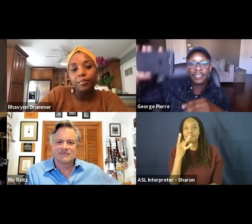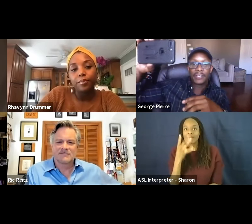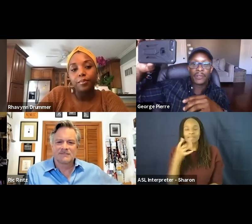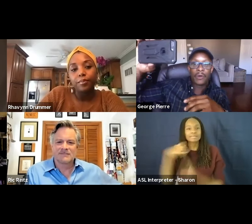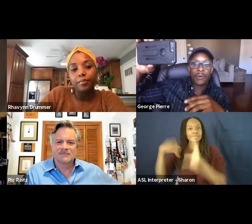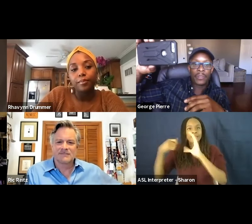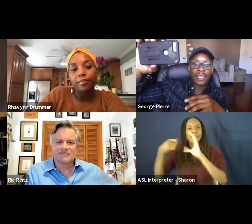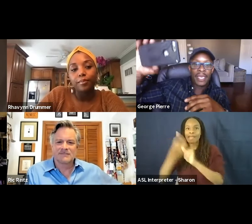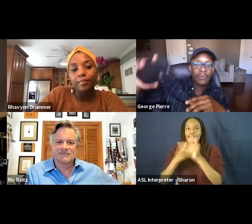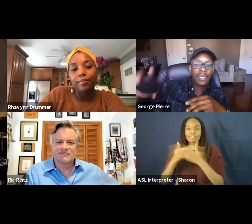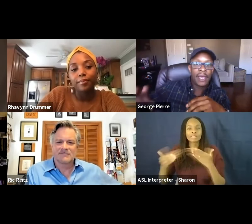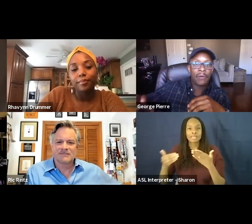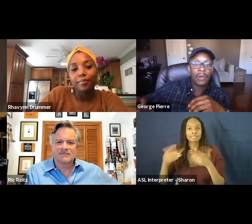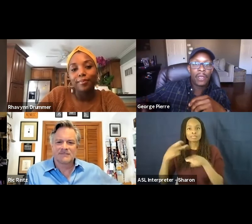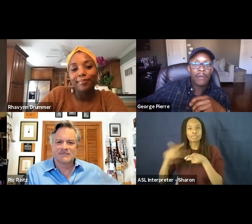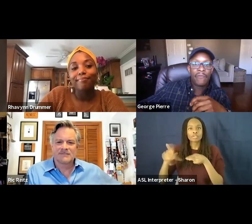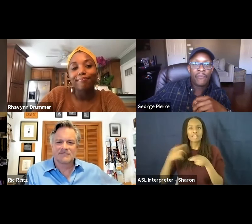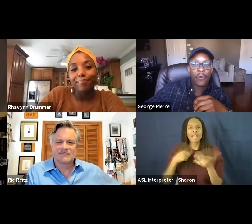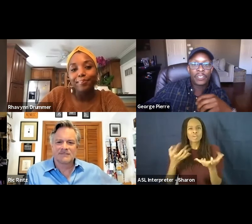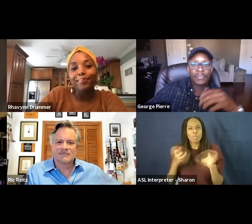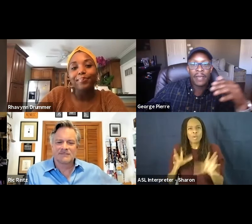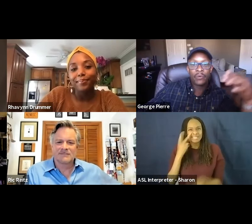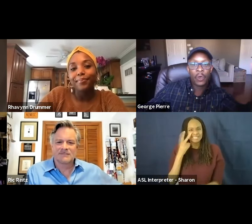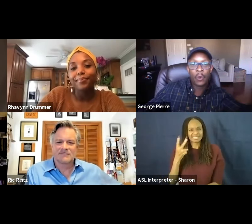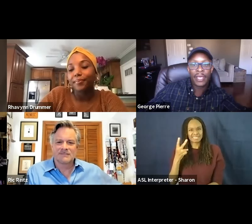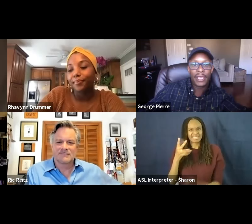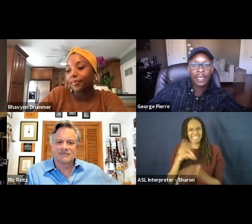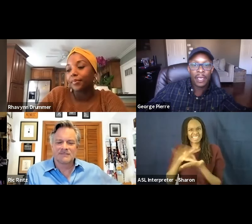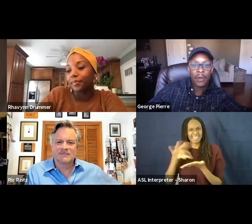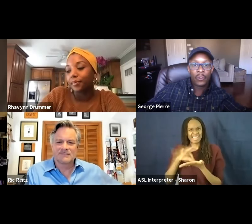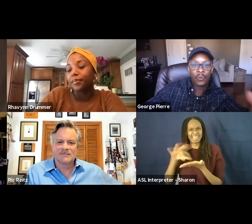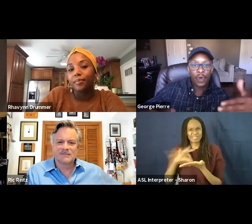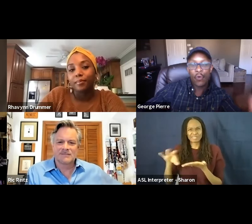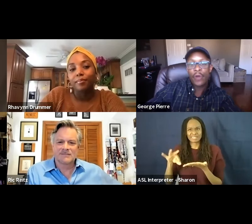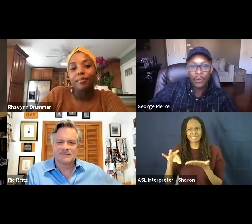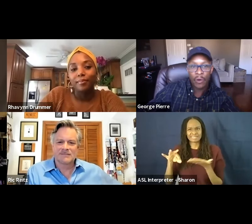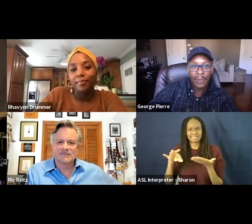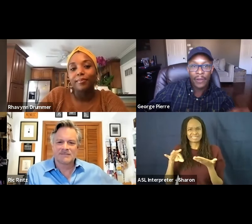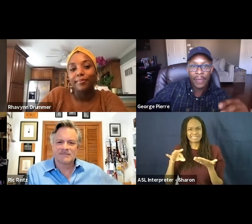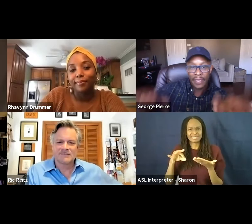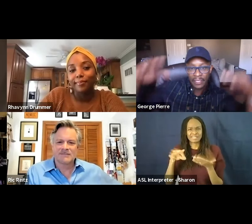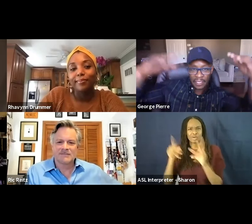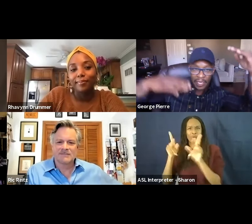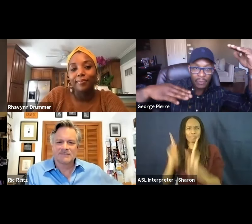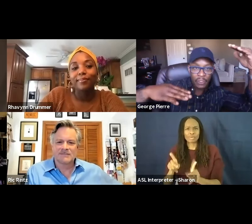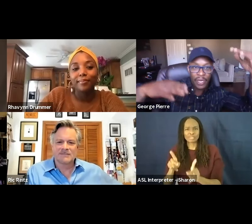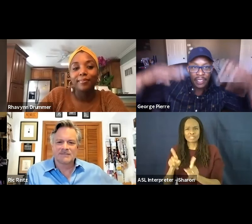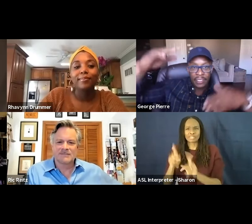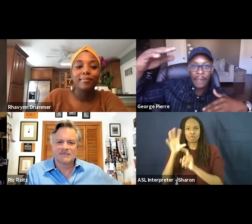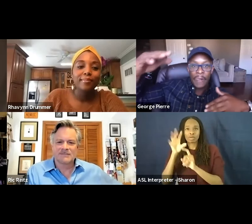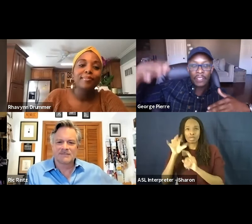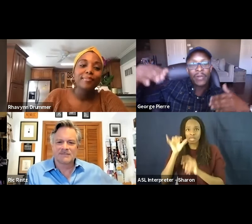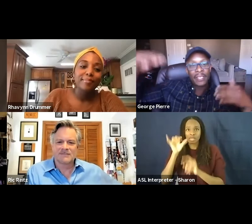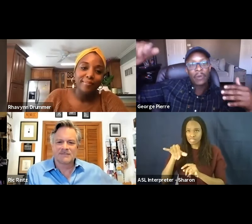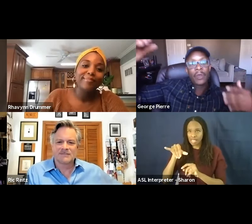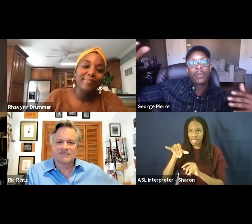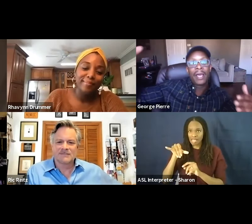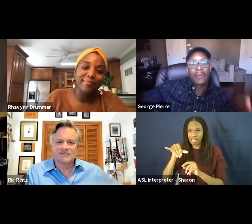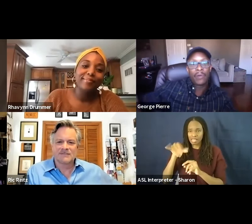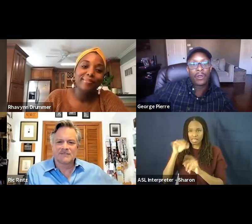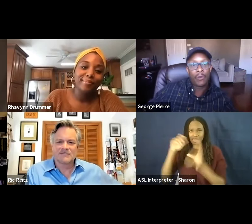see is, you know, the countdown for somebody who's recording you. Is the camera straight? So that's